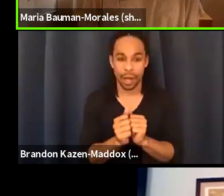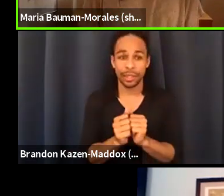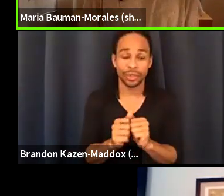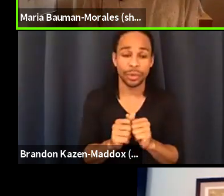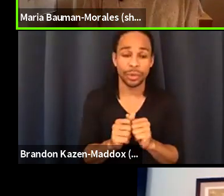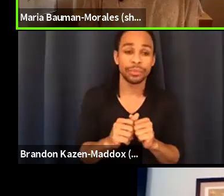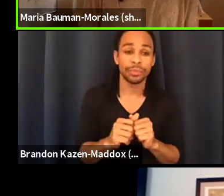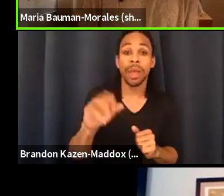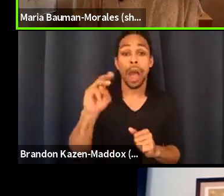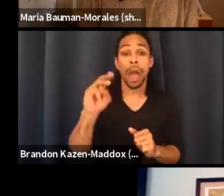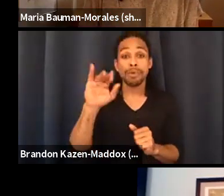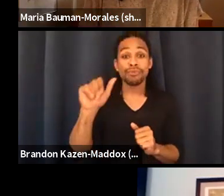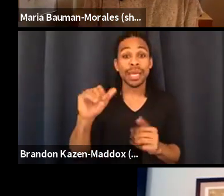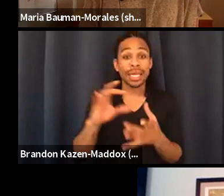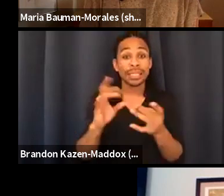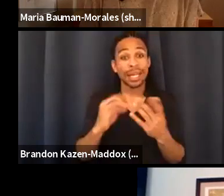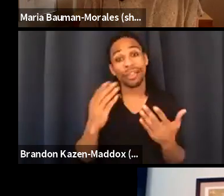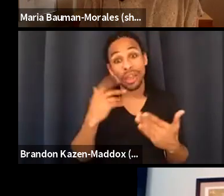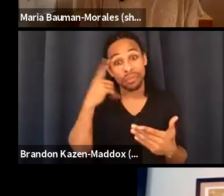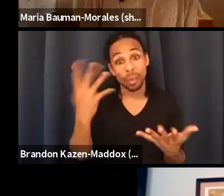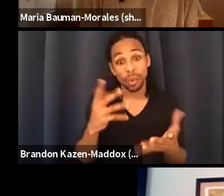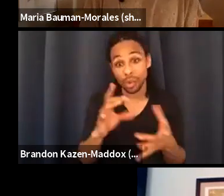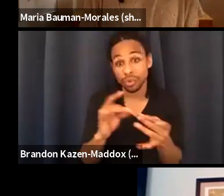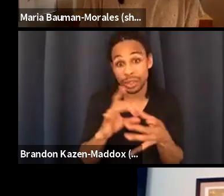The last... I'm sorry, I talked very fast.